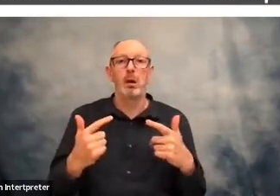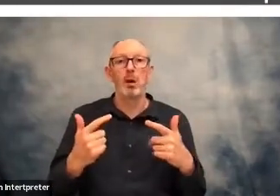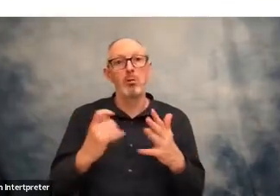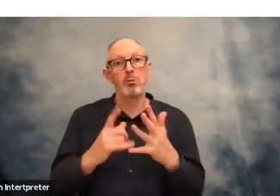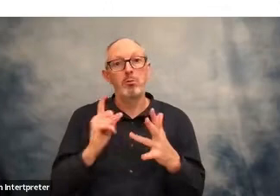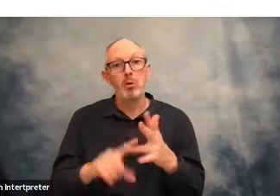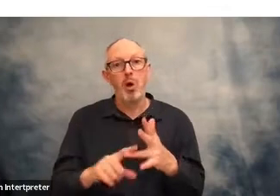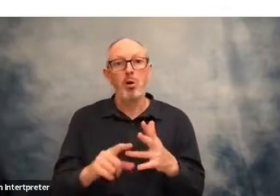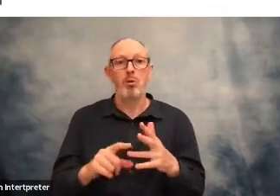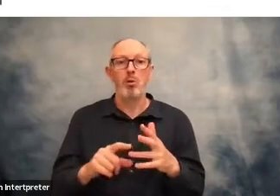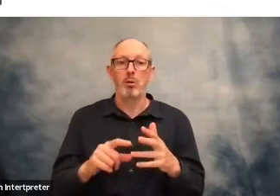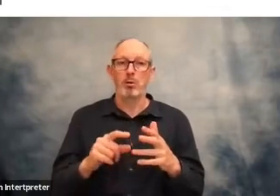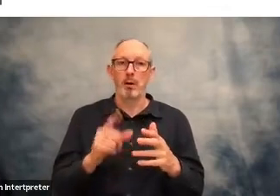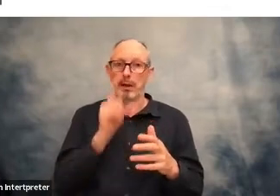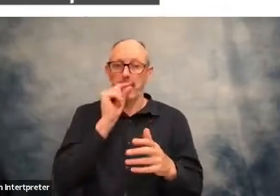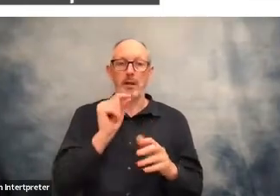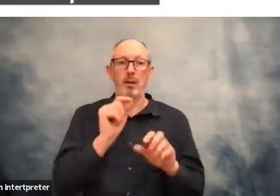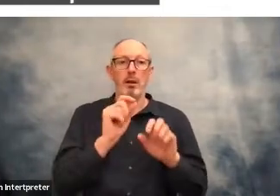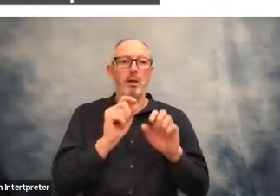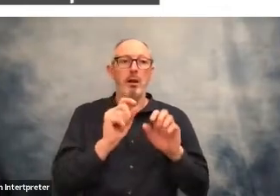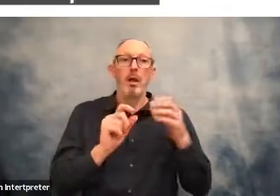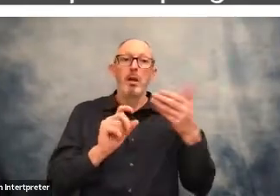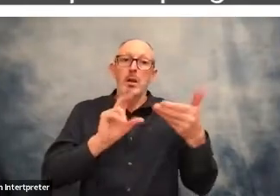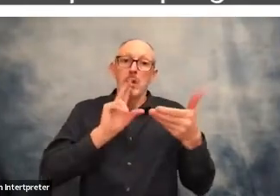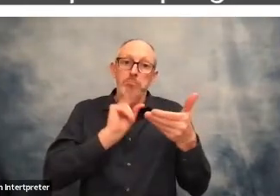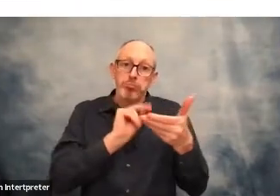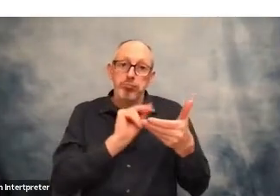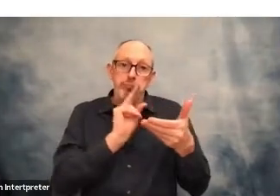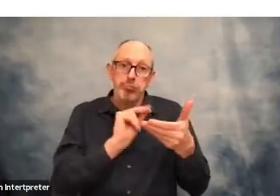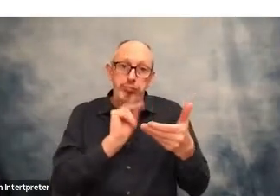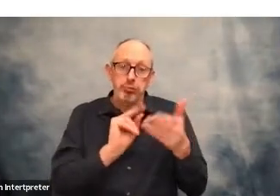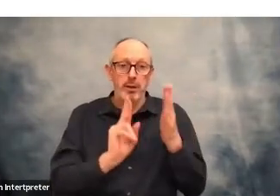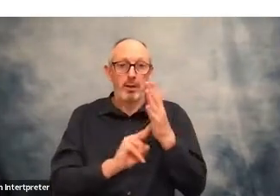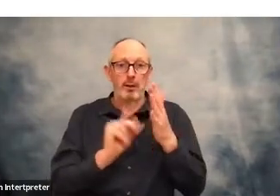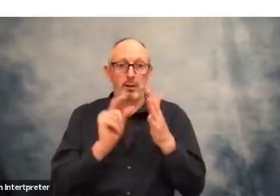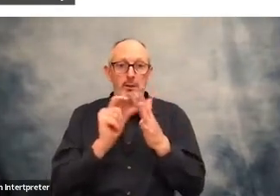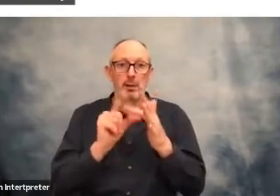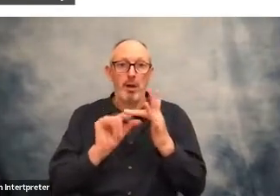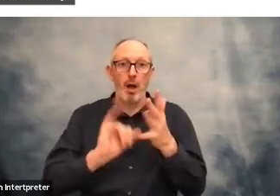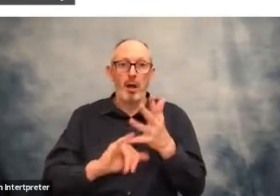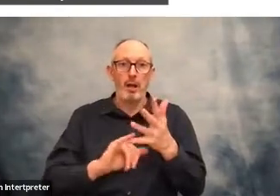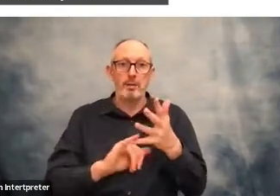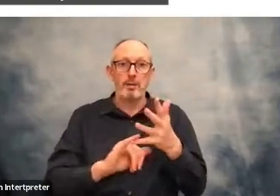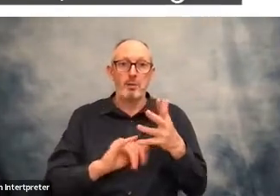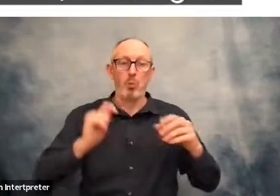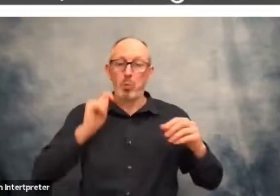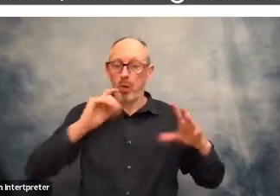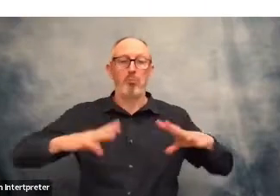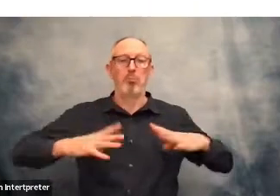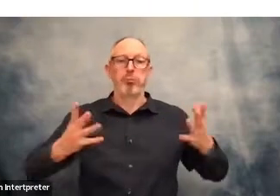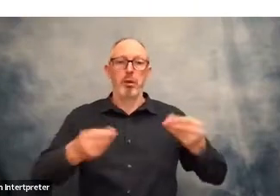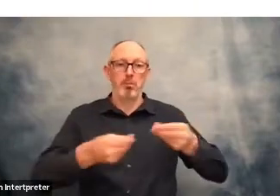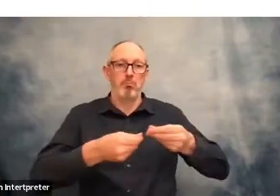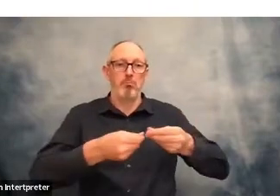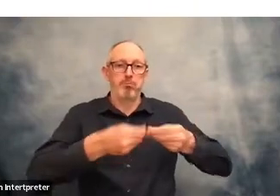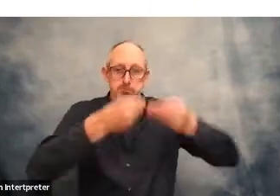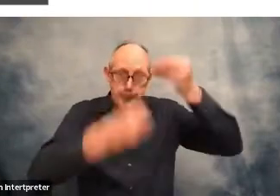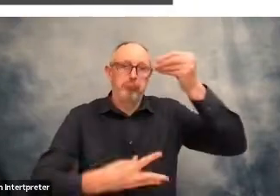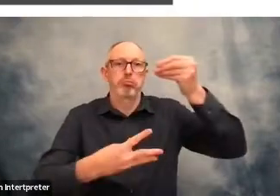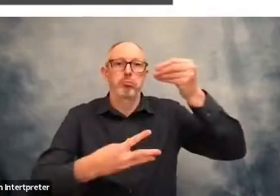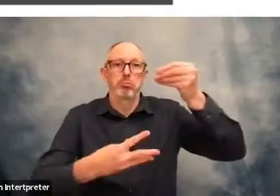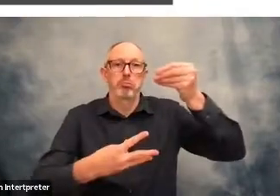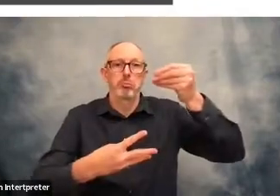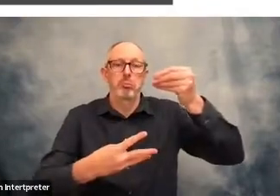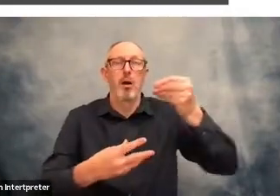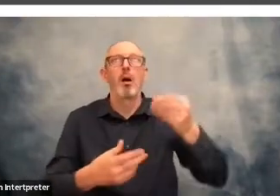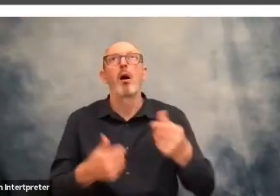app. It writes an NDIS compliant progress note in minutes. Now, Sarah gets her evenings back